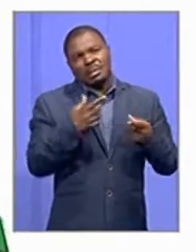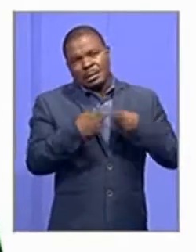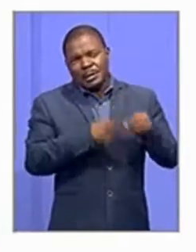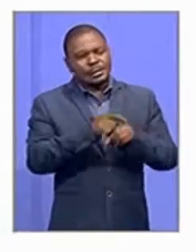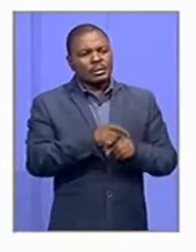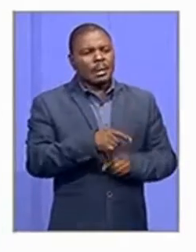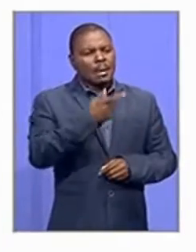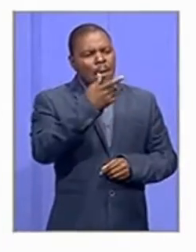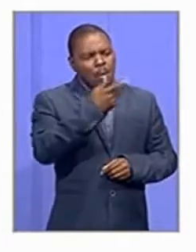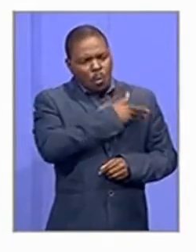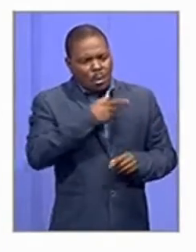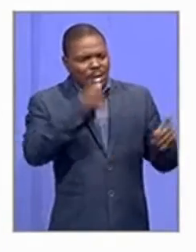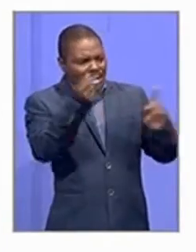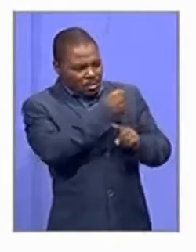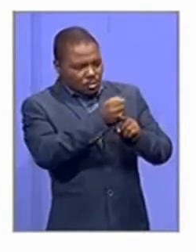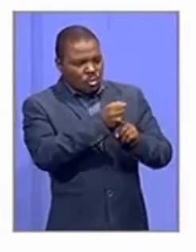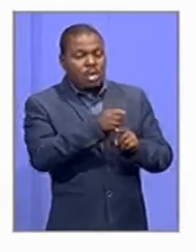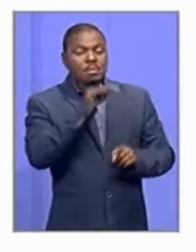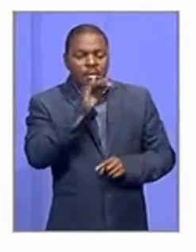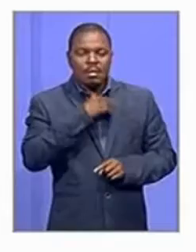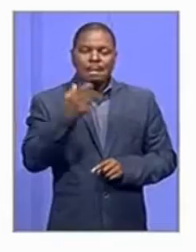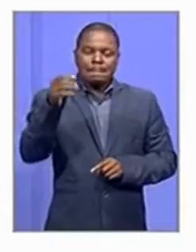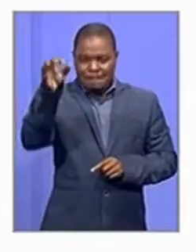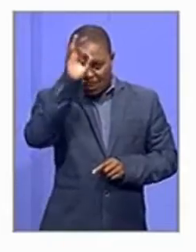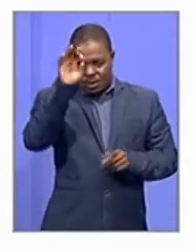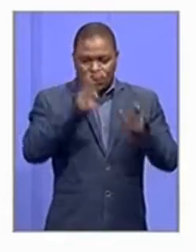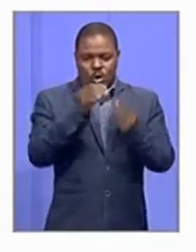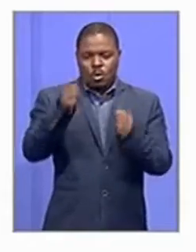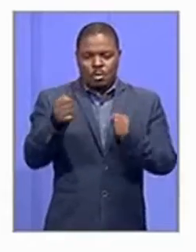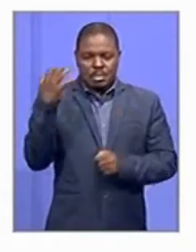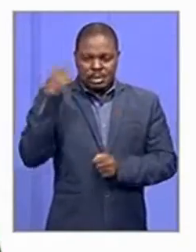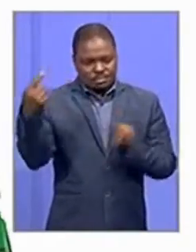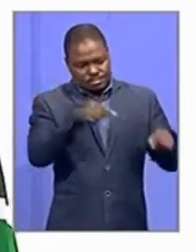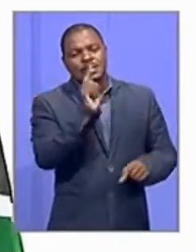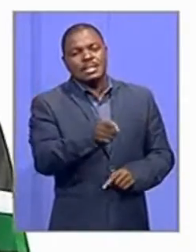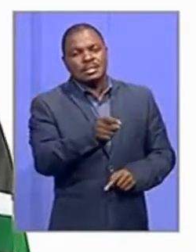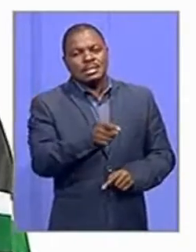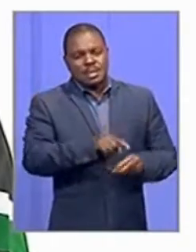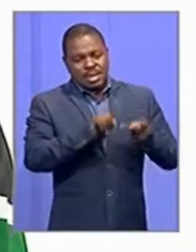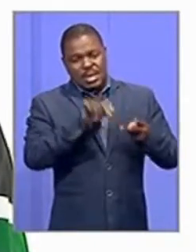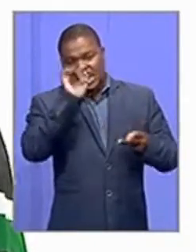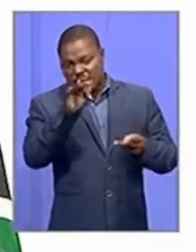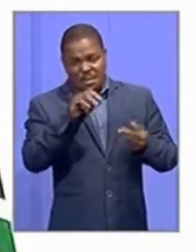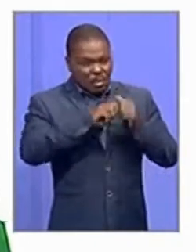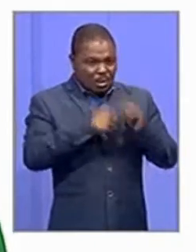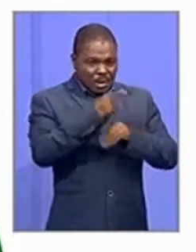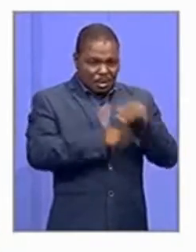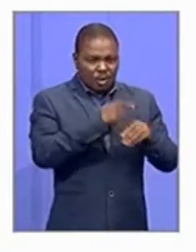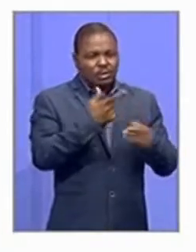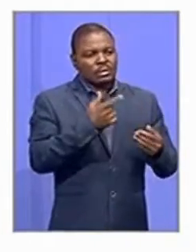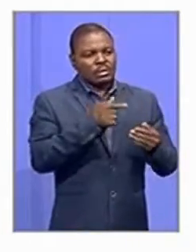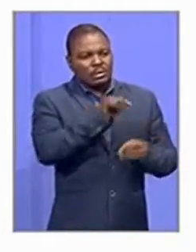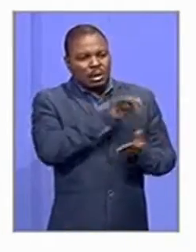violence, we expect that the Minister of Police and the Minister of Justice to be in the meeting. If it's the issue of retrenchment of workers at SABC